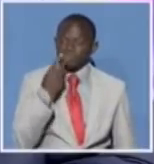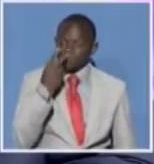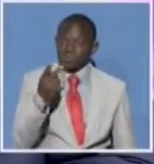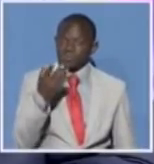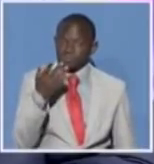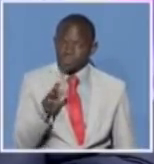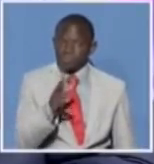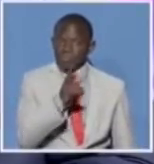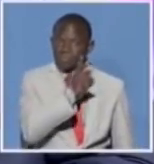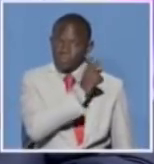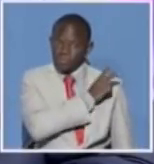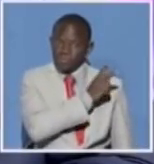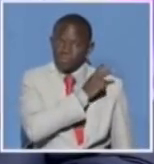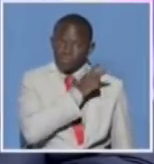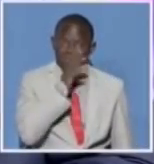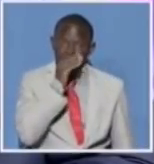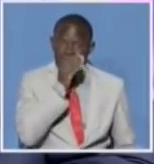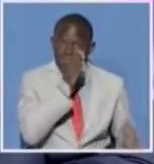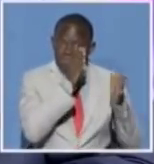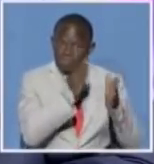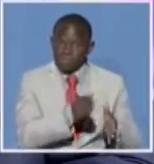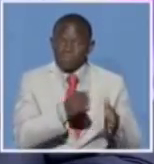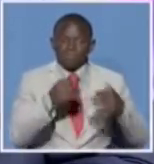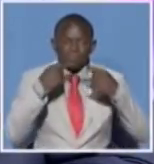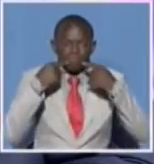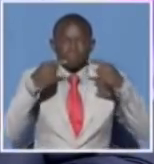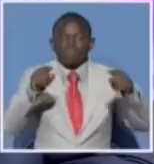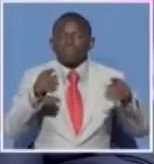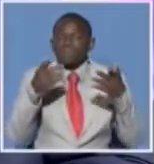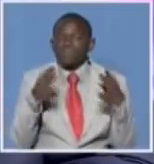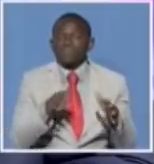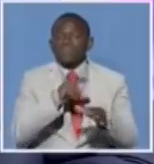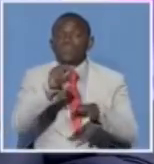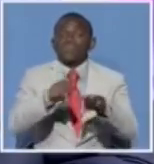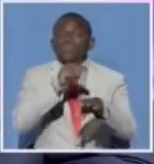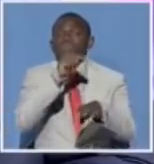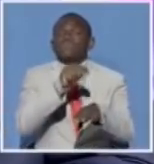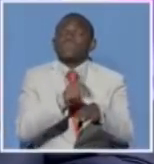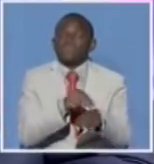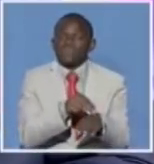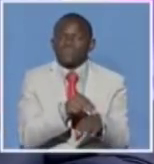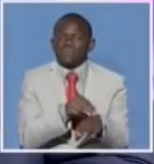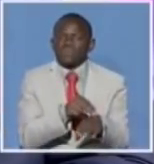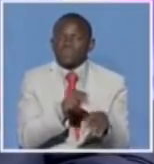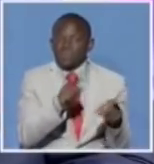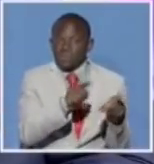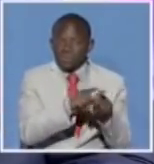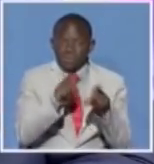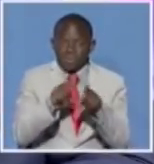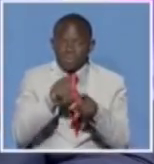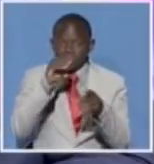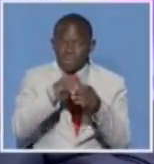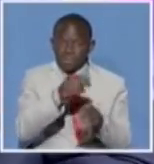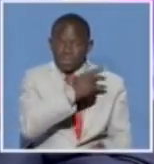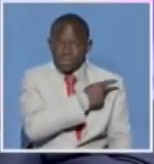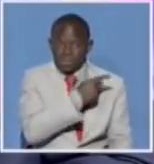nation, and also the Honorable Minister gave a ministerial statement in Parliament to